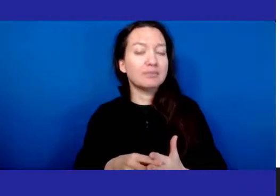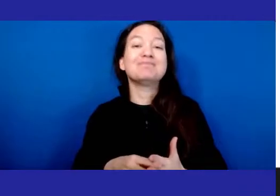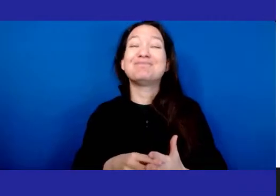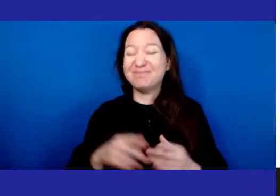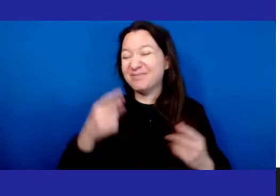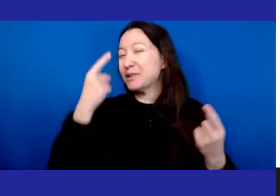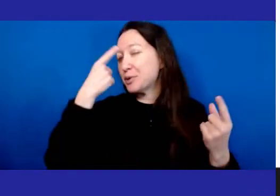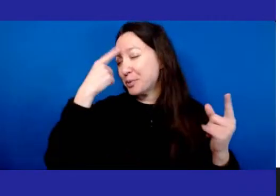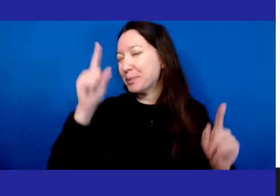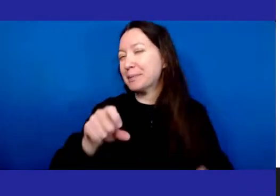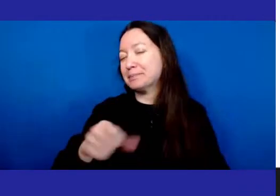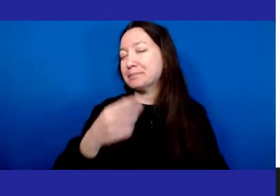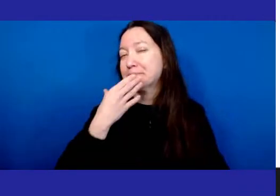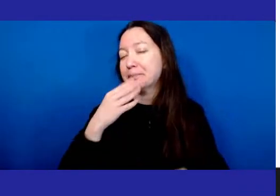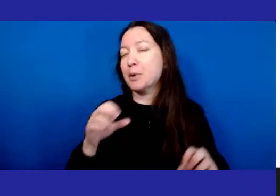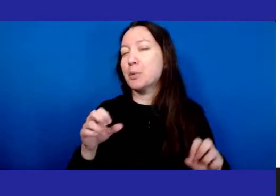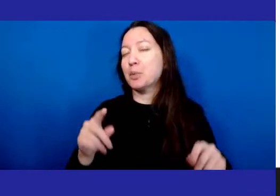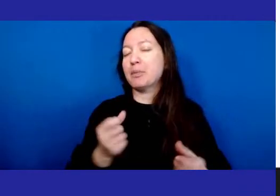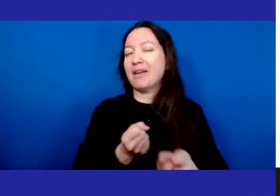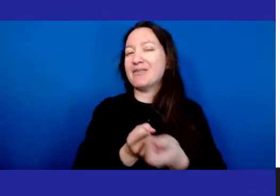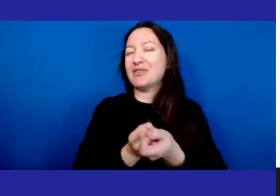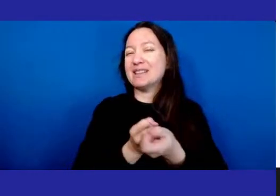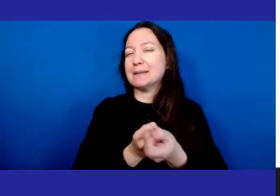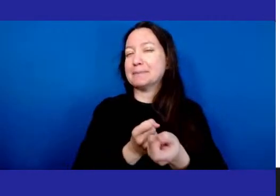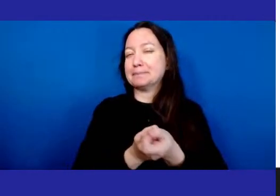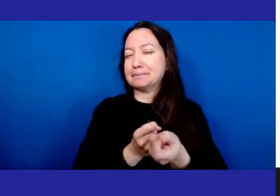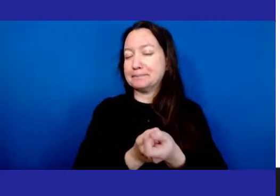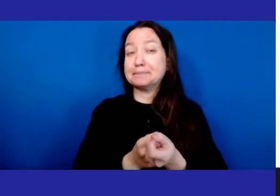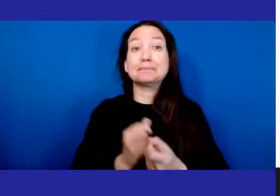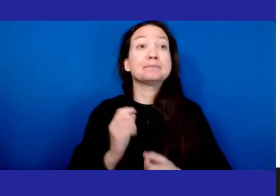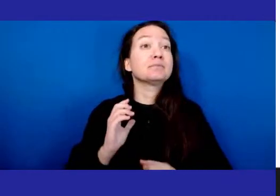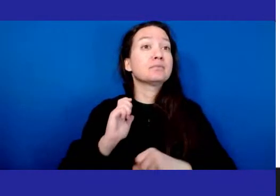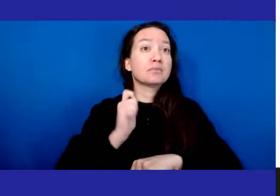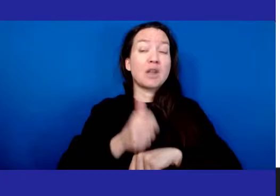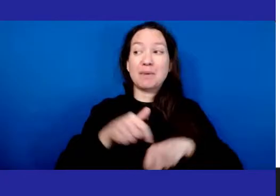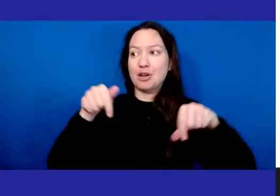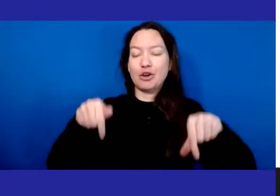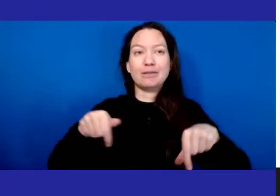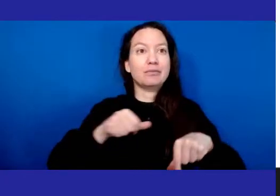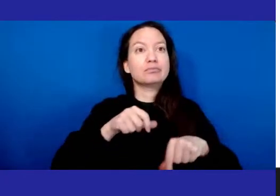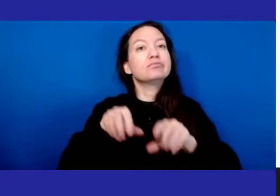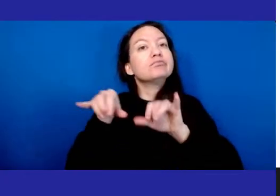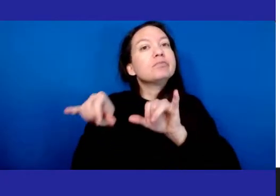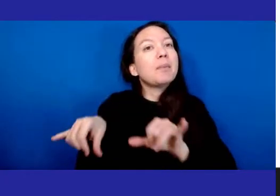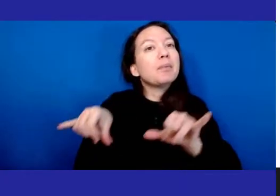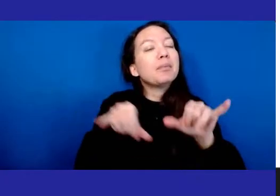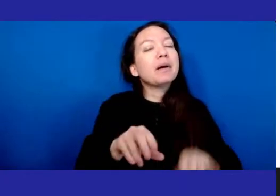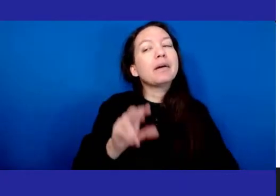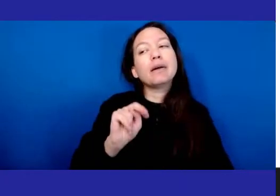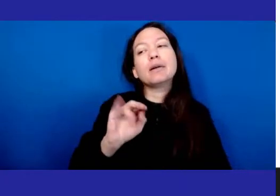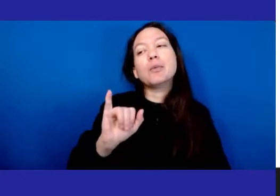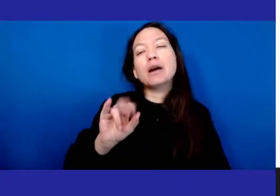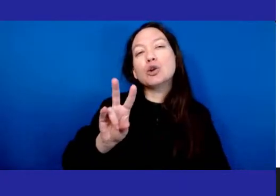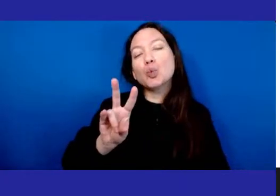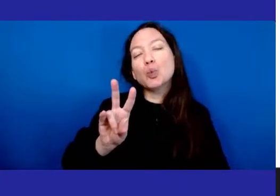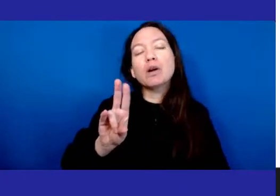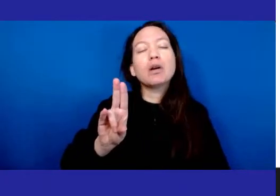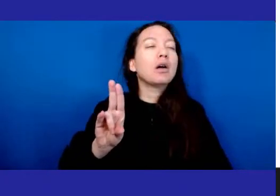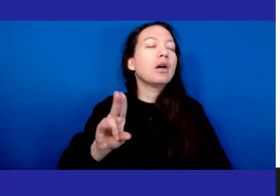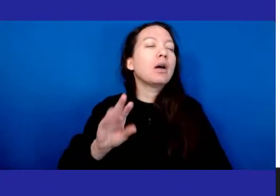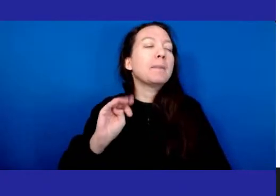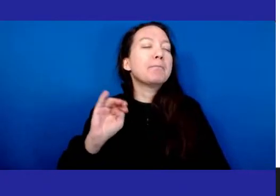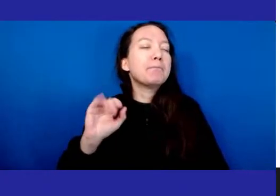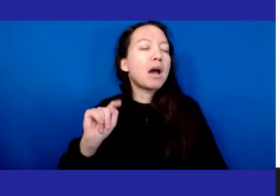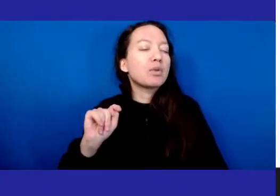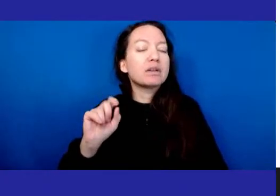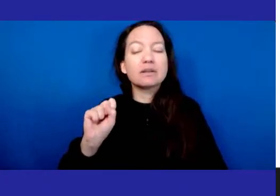probably a good opportunity for advocacy. Our setup here is not dissimilar than NYU's setup or Mount Sinai's setup. I don't